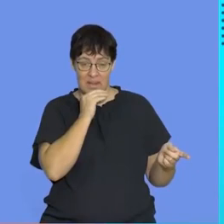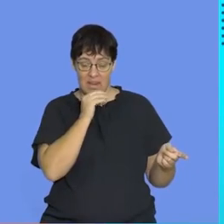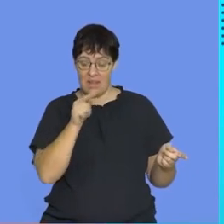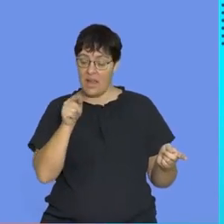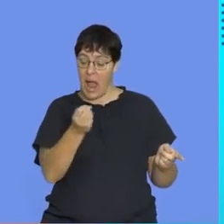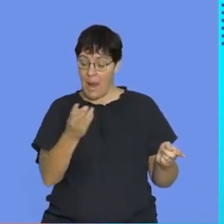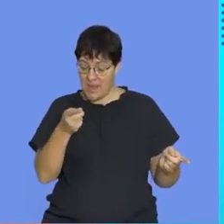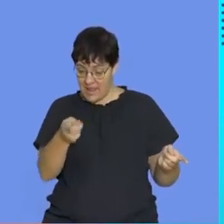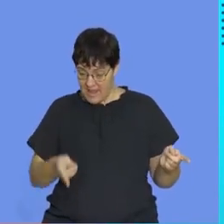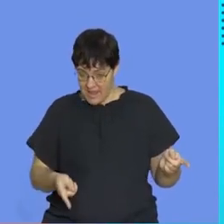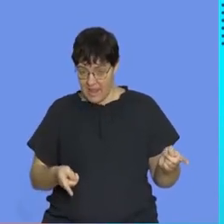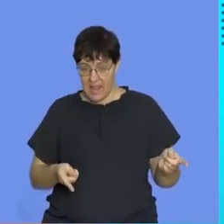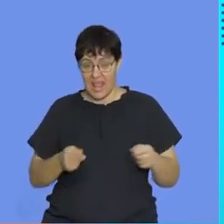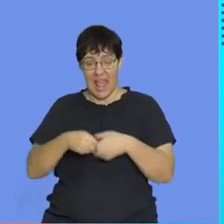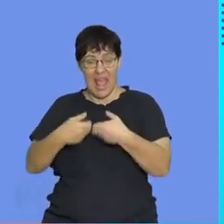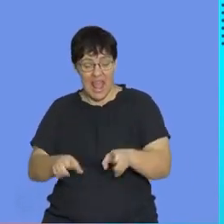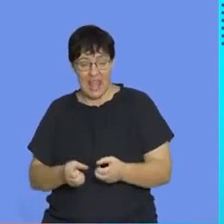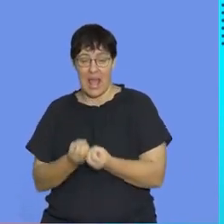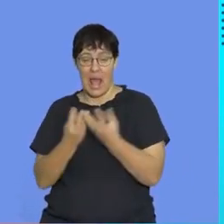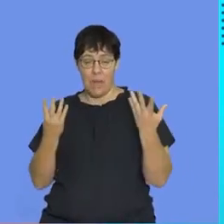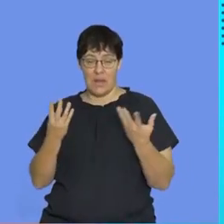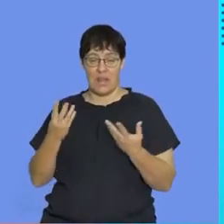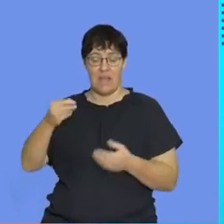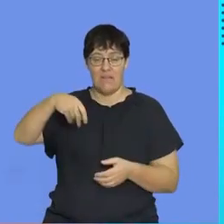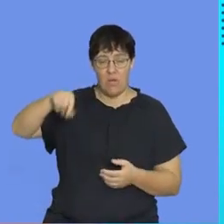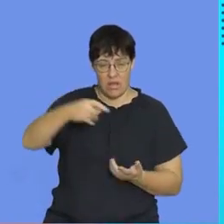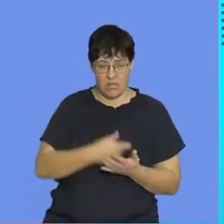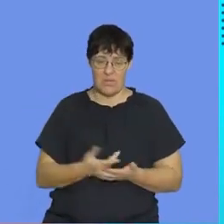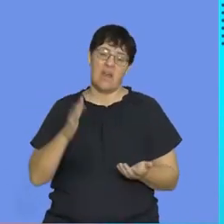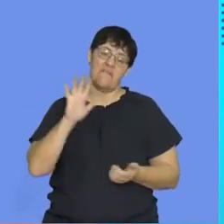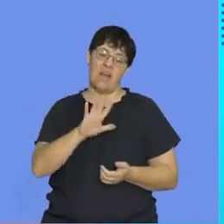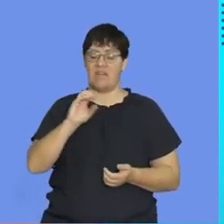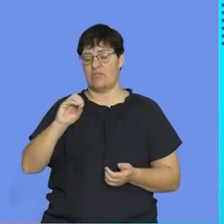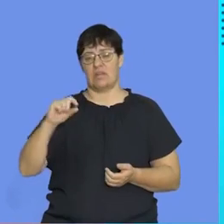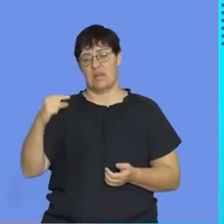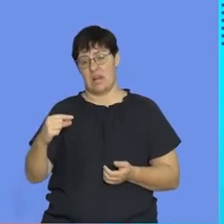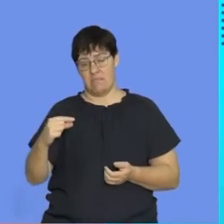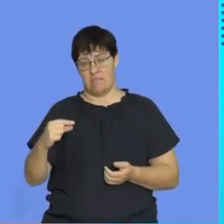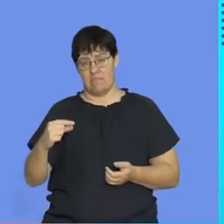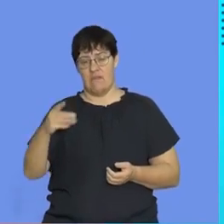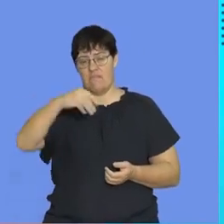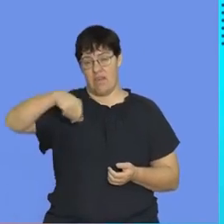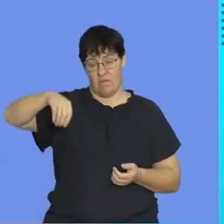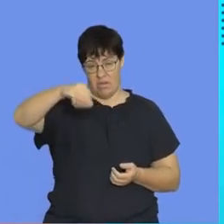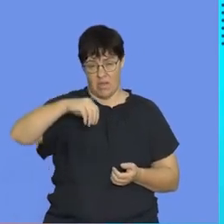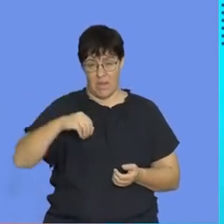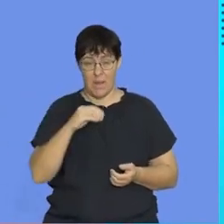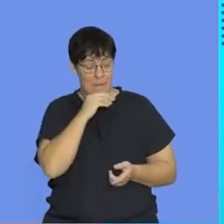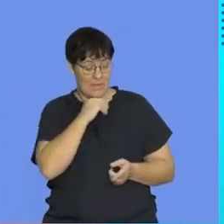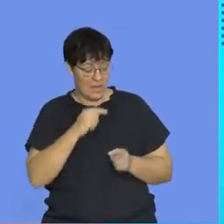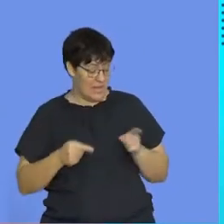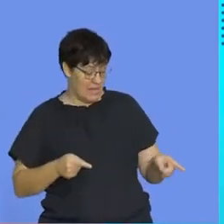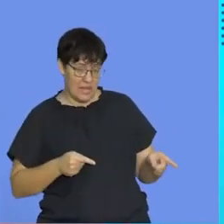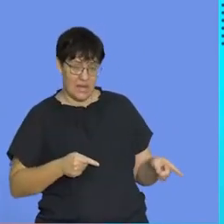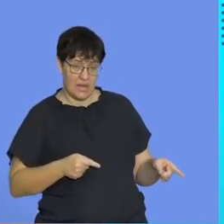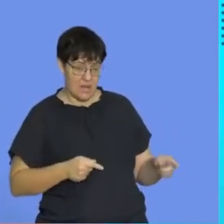amount of ingredients, So if you use a 500 gram sample of flour, for argument's sake, there is no way possible that you can get